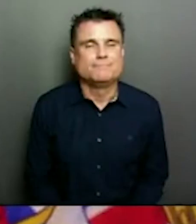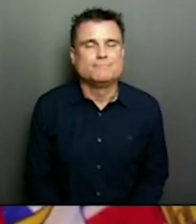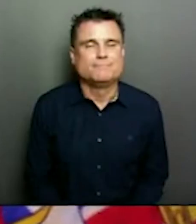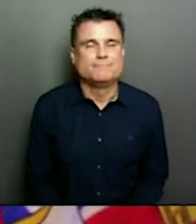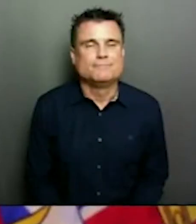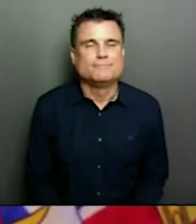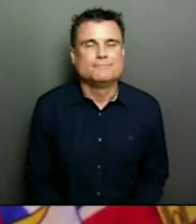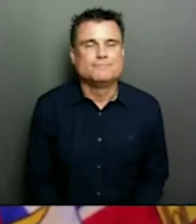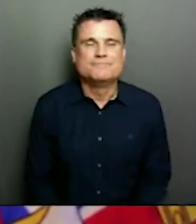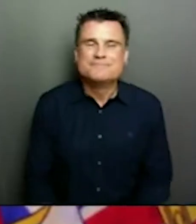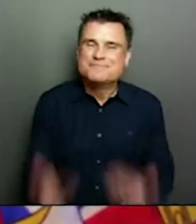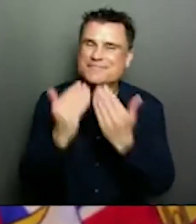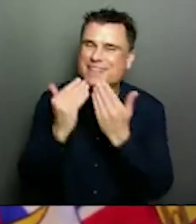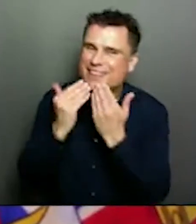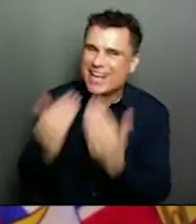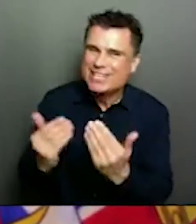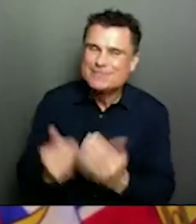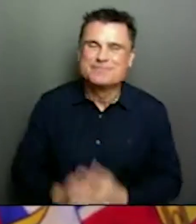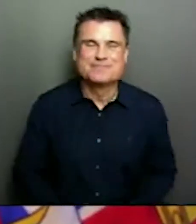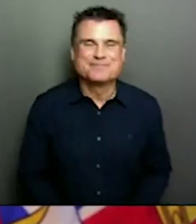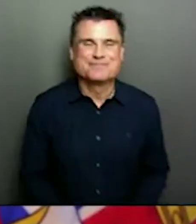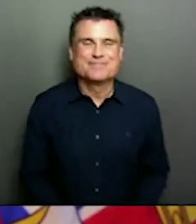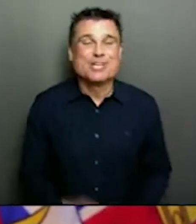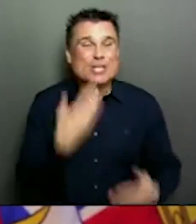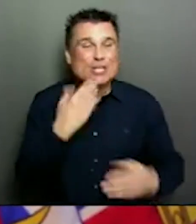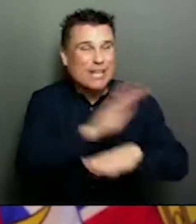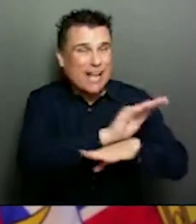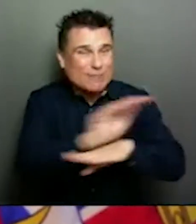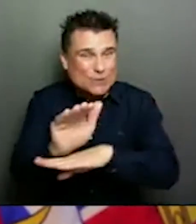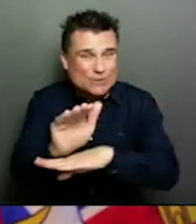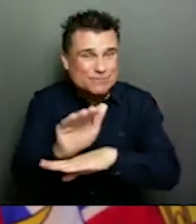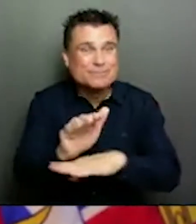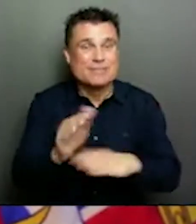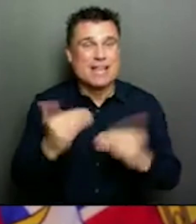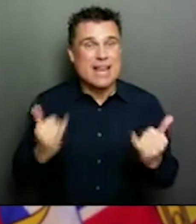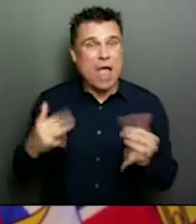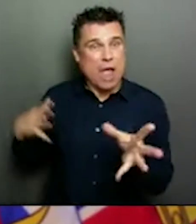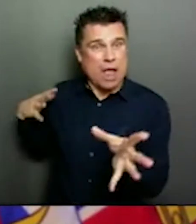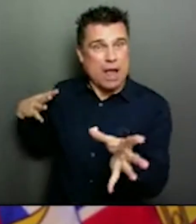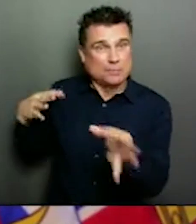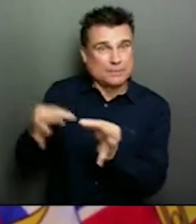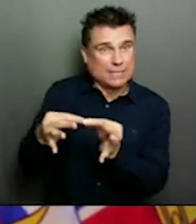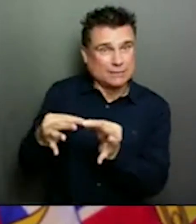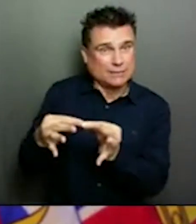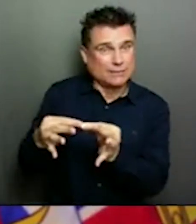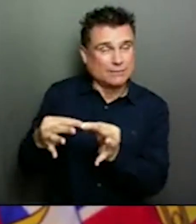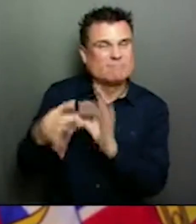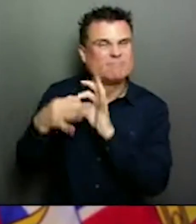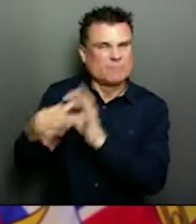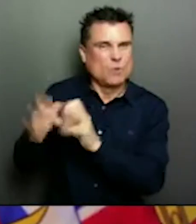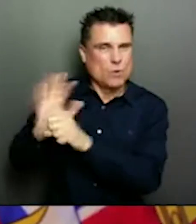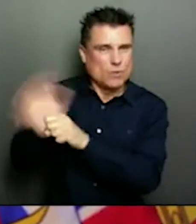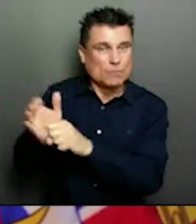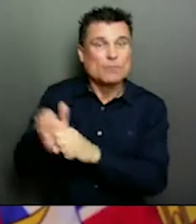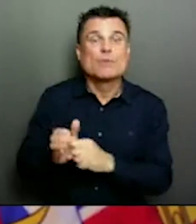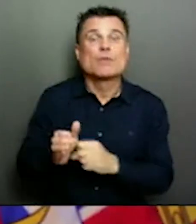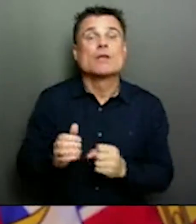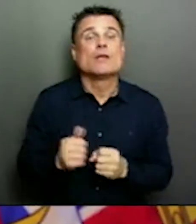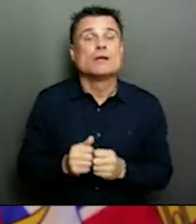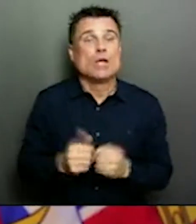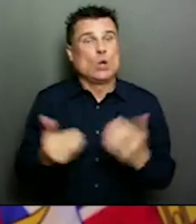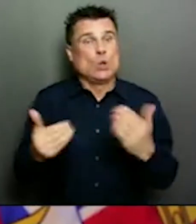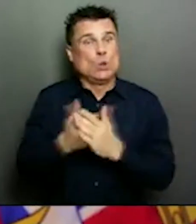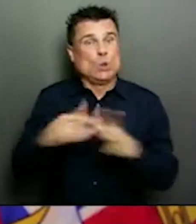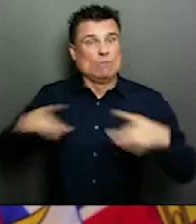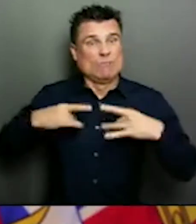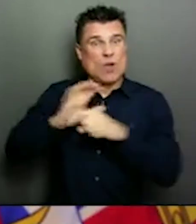today for our COVID-19 update. We have an additional 723 new cases diagnosed with COVID-19